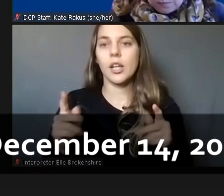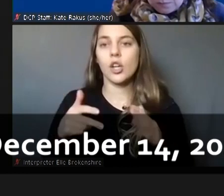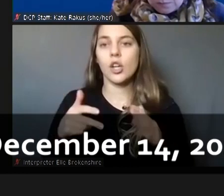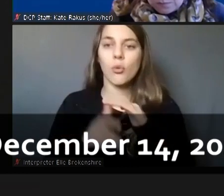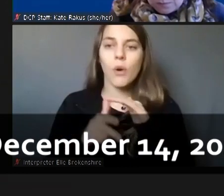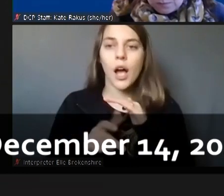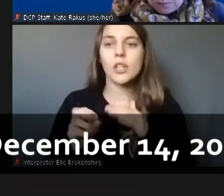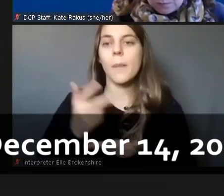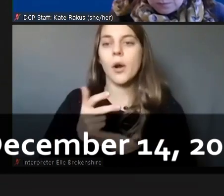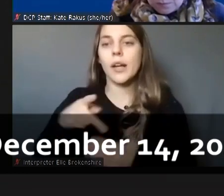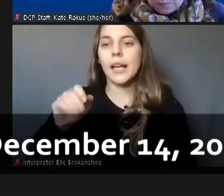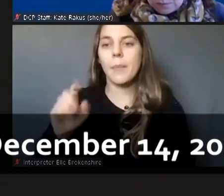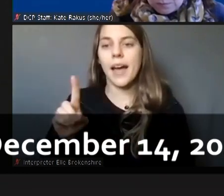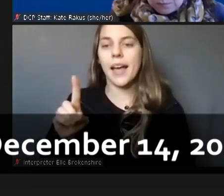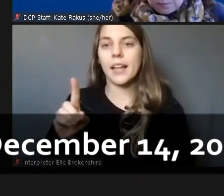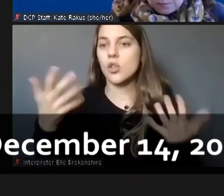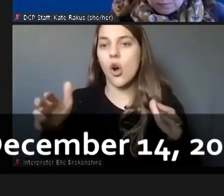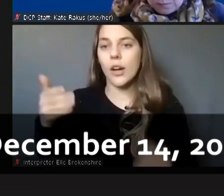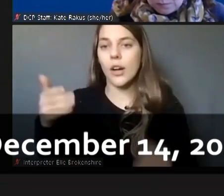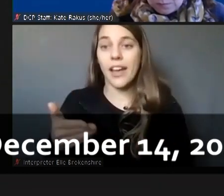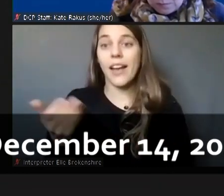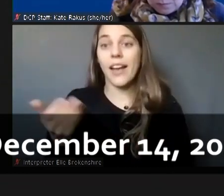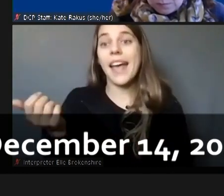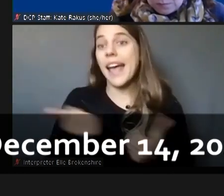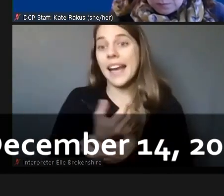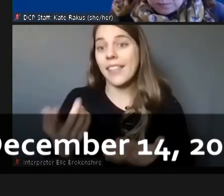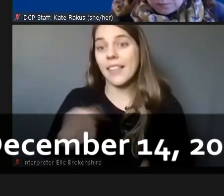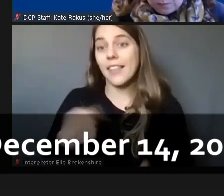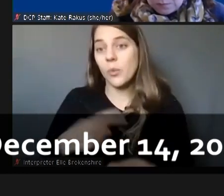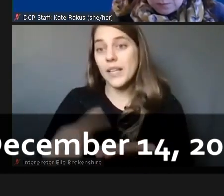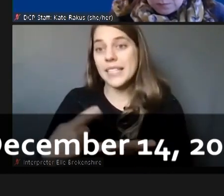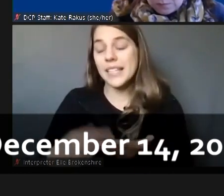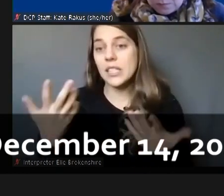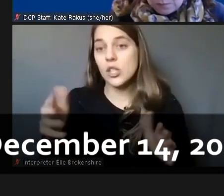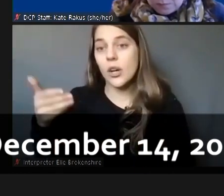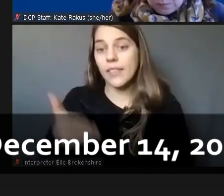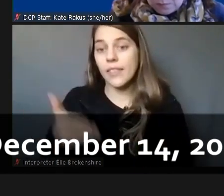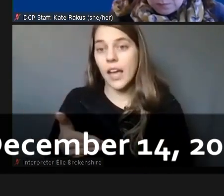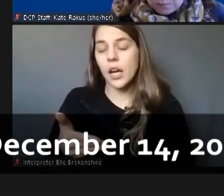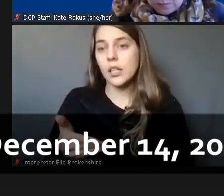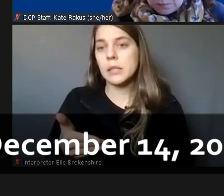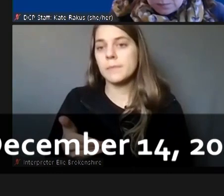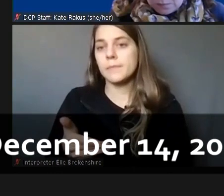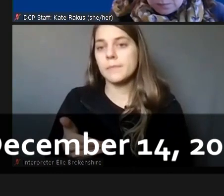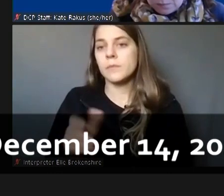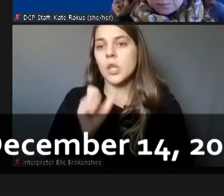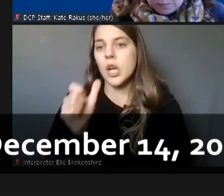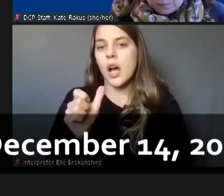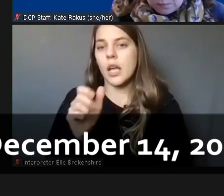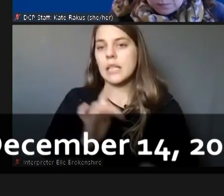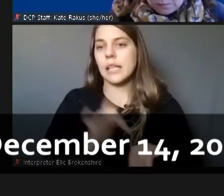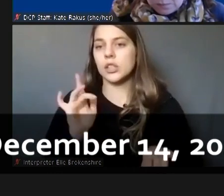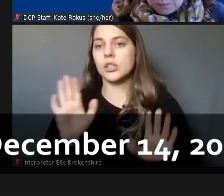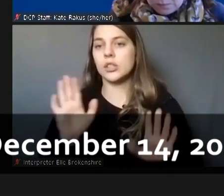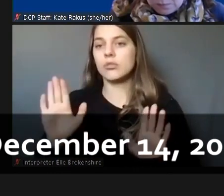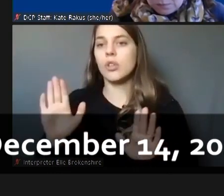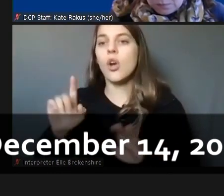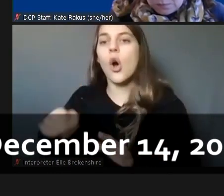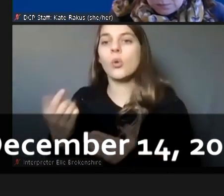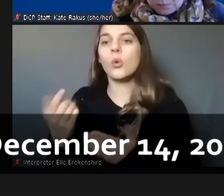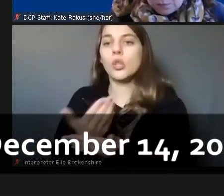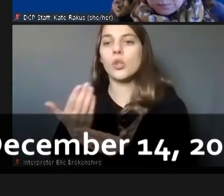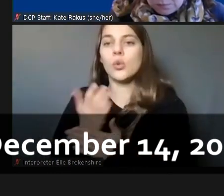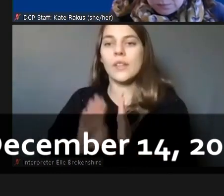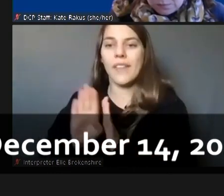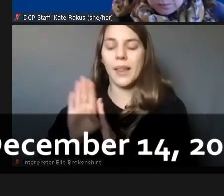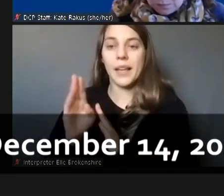of the things that we're talking about, this would only apply to new development. Anything that was legally permitted under the prior code, if they got